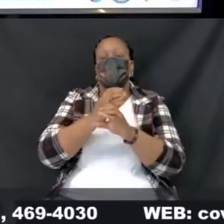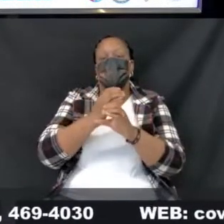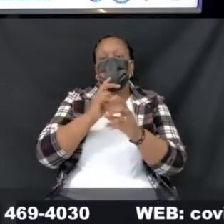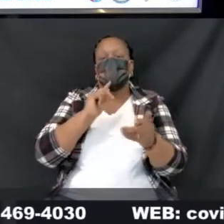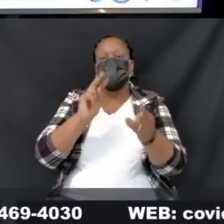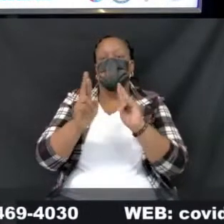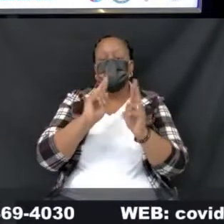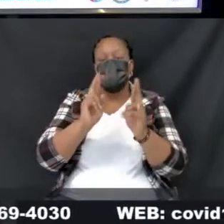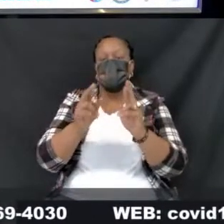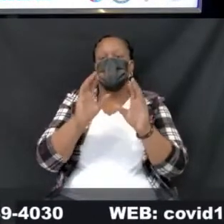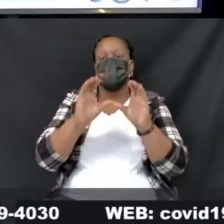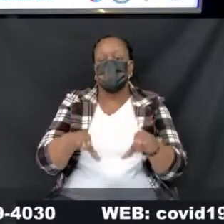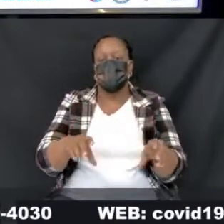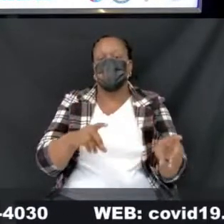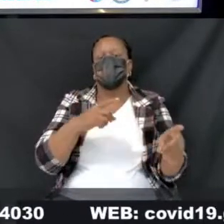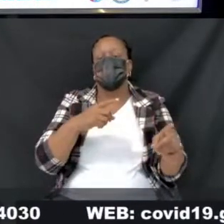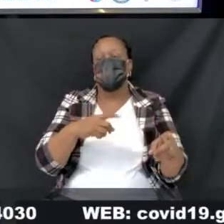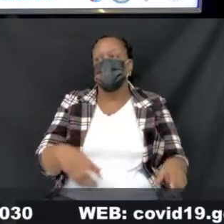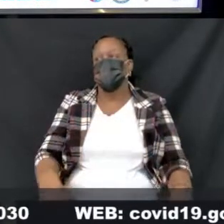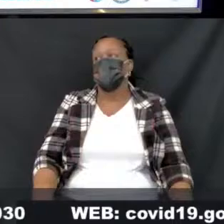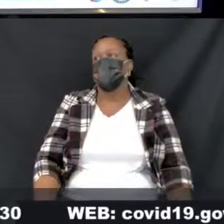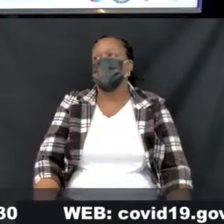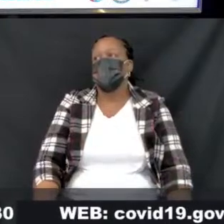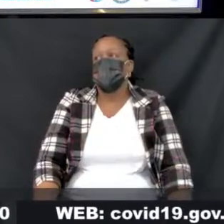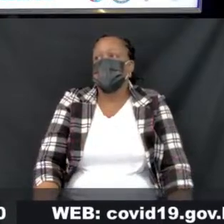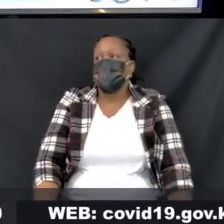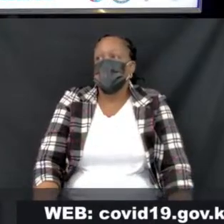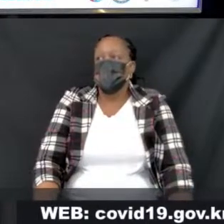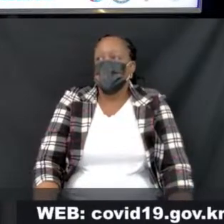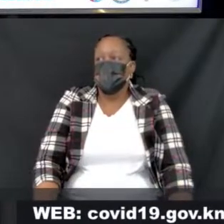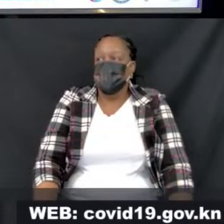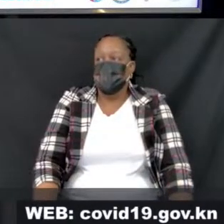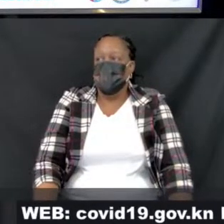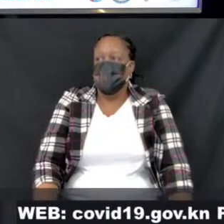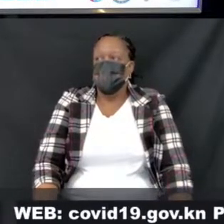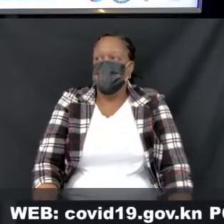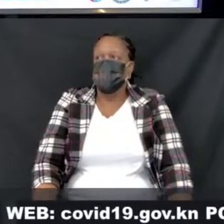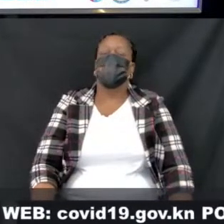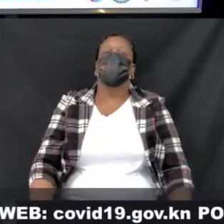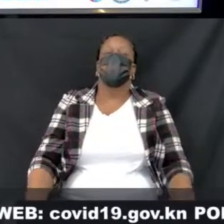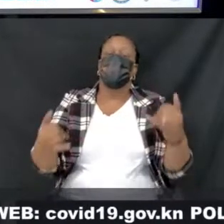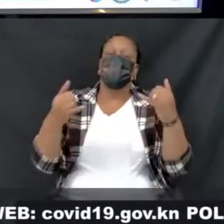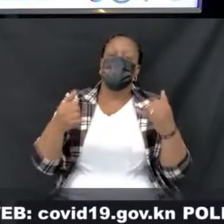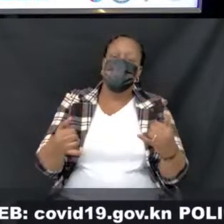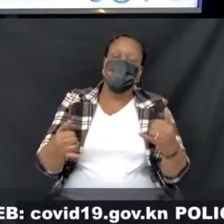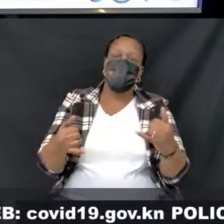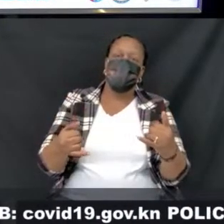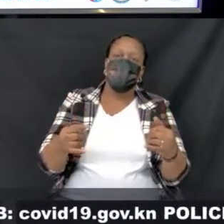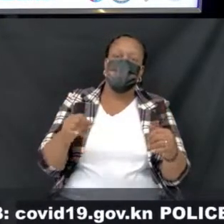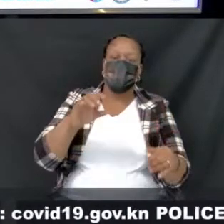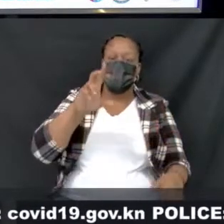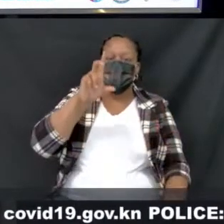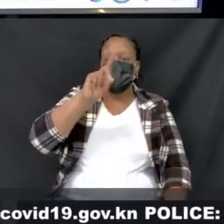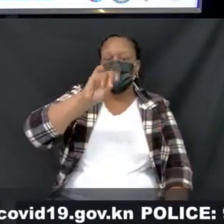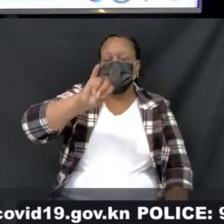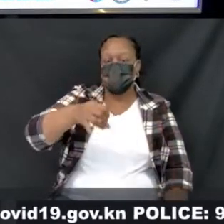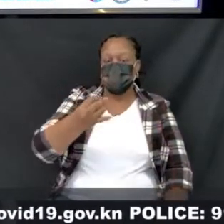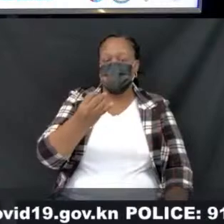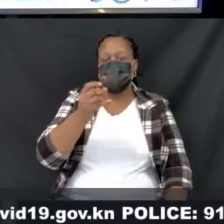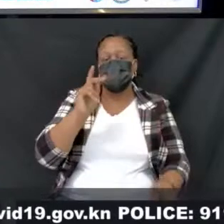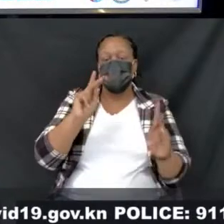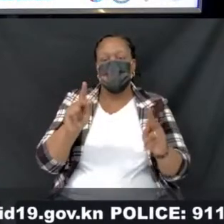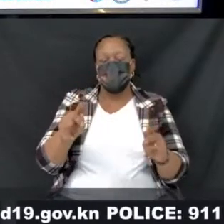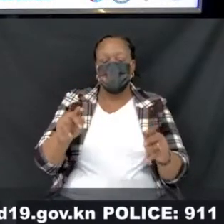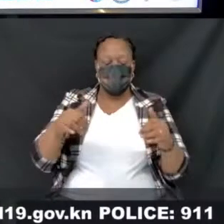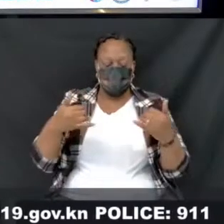playing at bars, the entertainers, we have you under the radar to work with you as soon as possible as